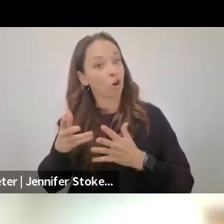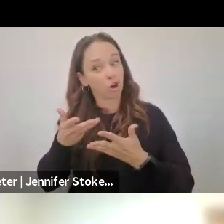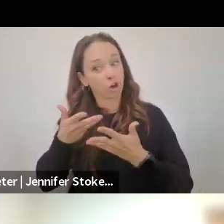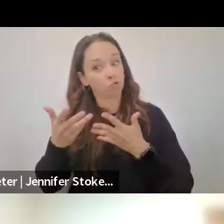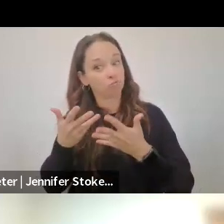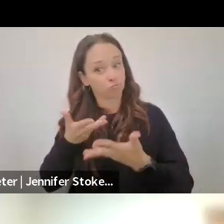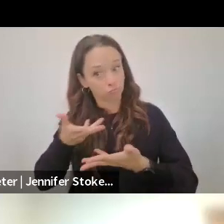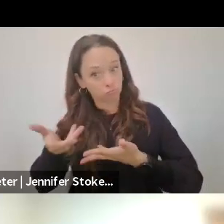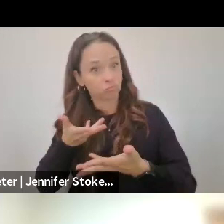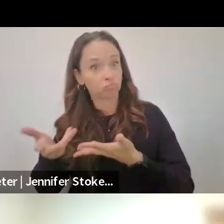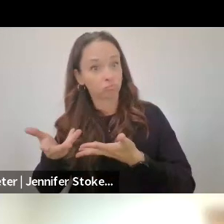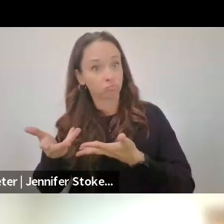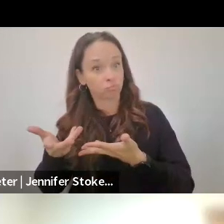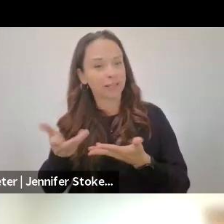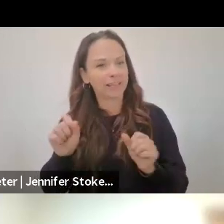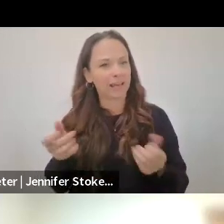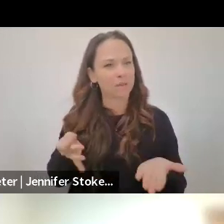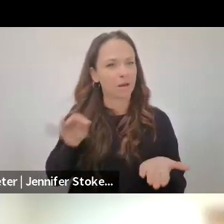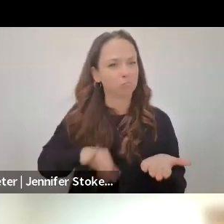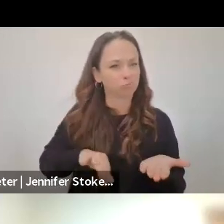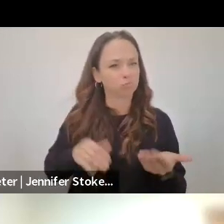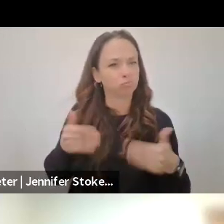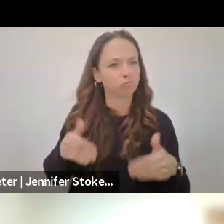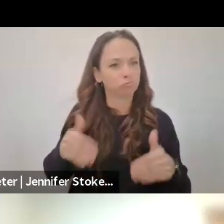huge boon to your organization